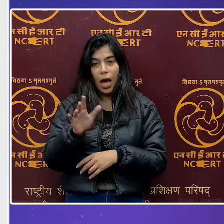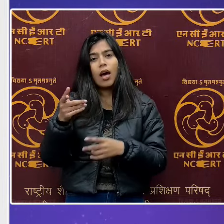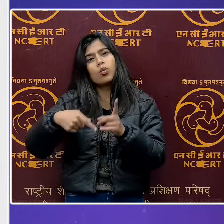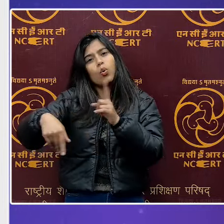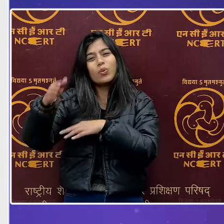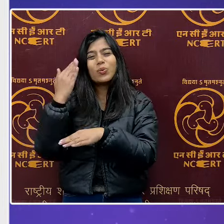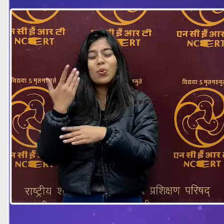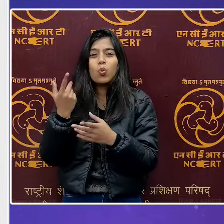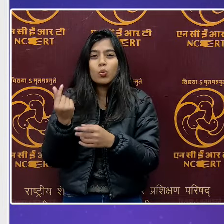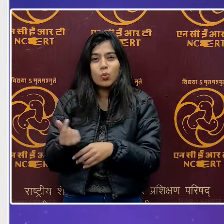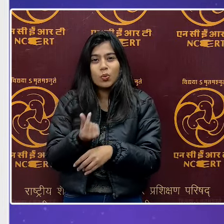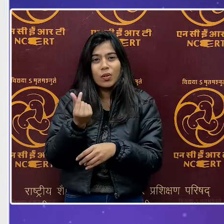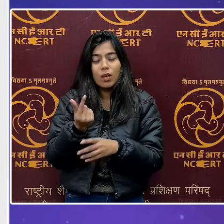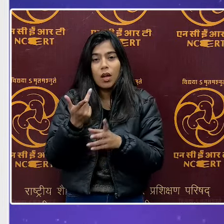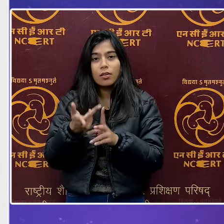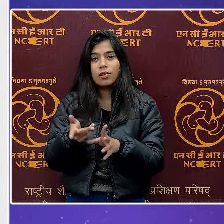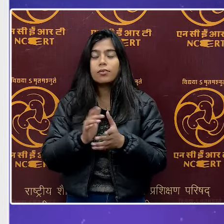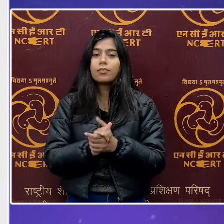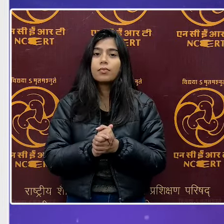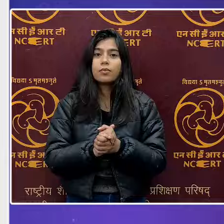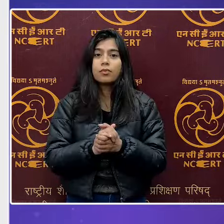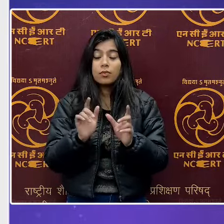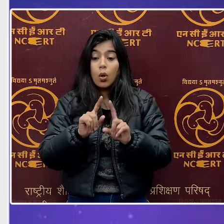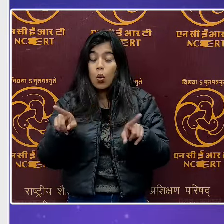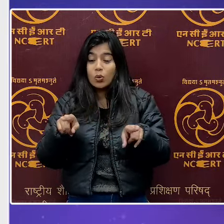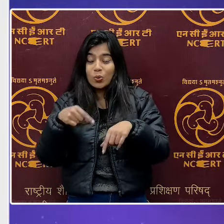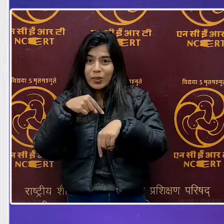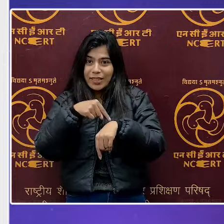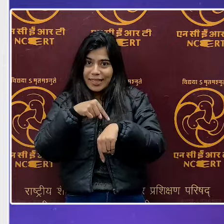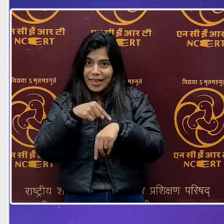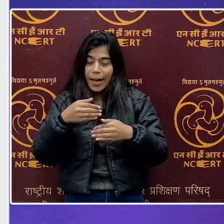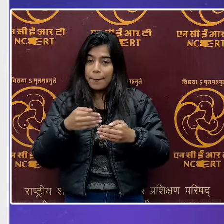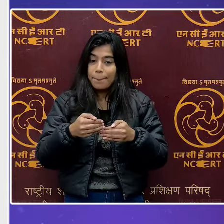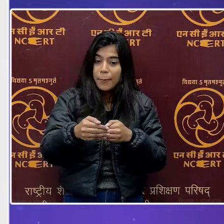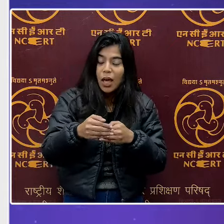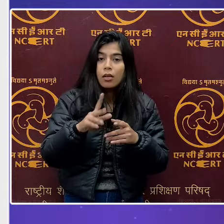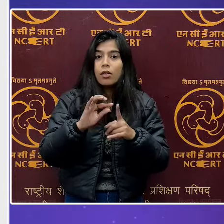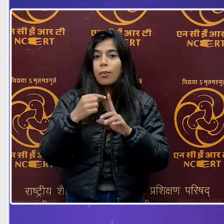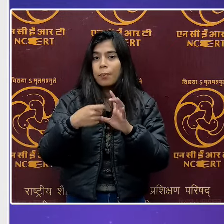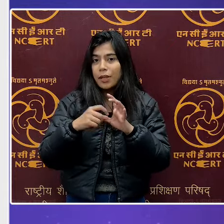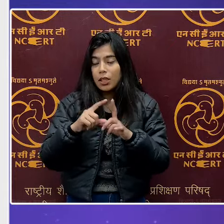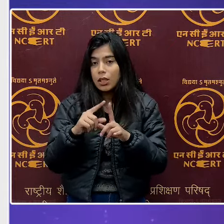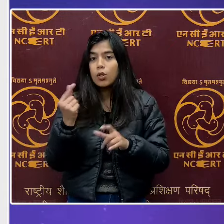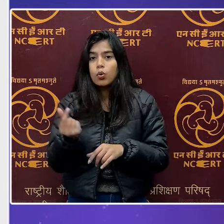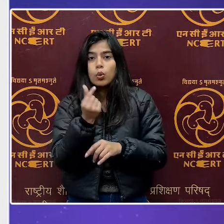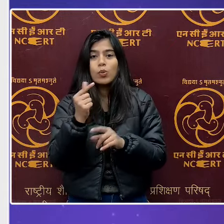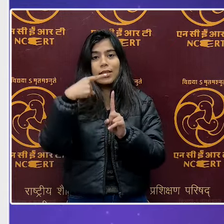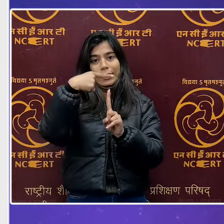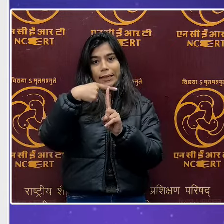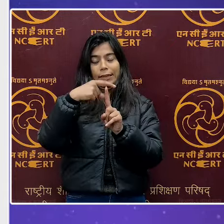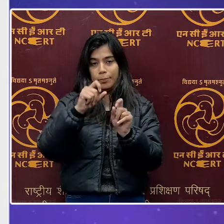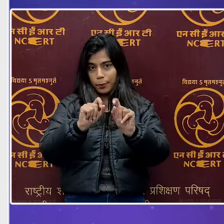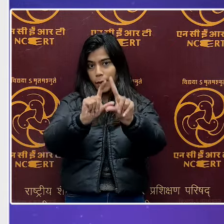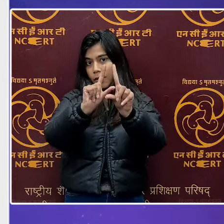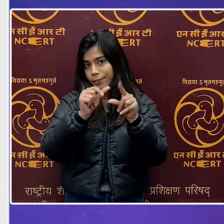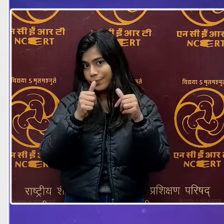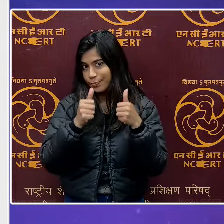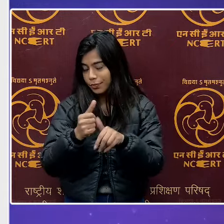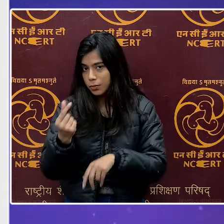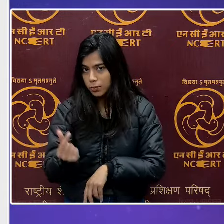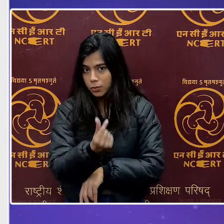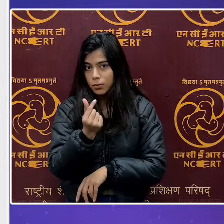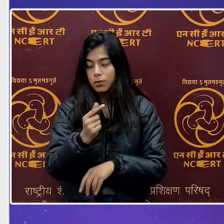period. That is and time period is always represented by capital T. Now, what is the SI unit of frequency? As